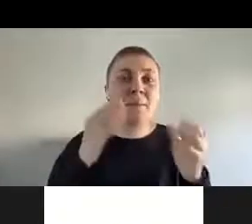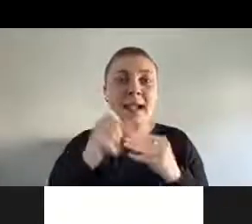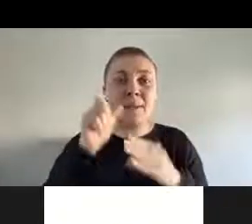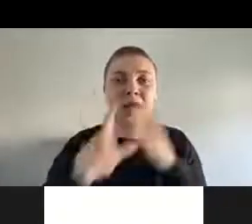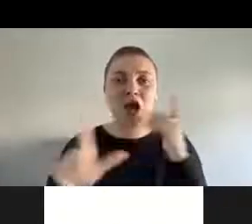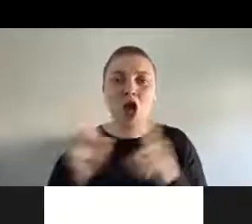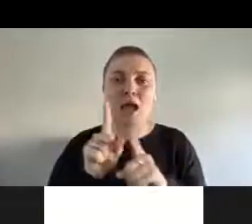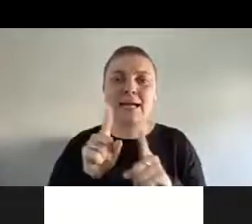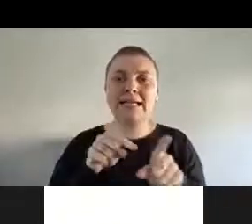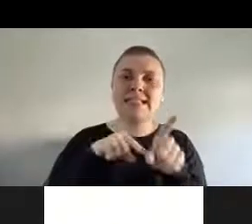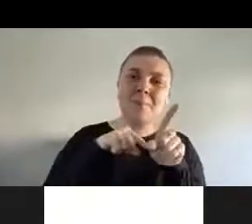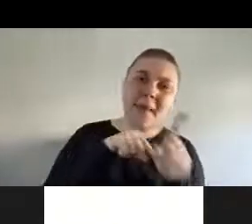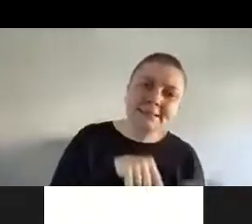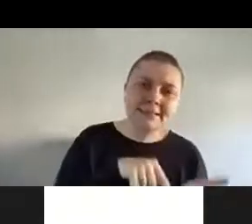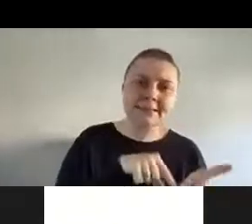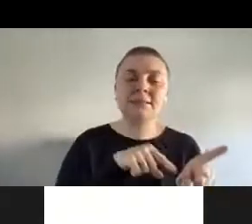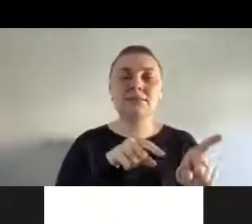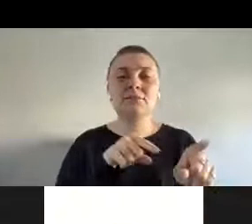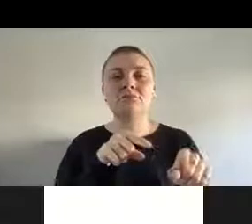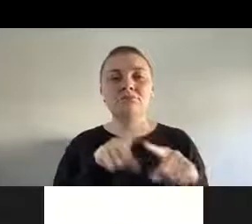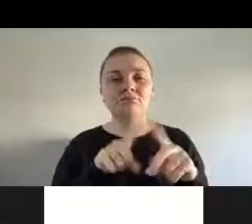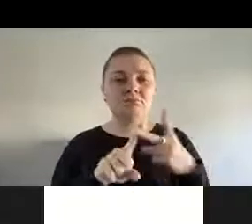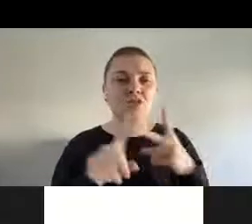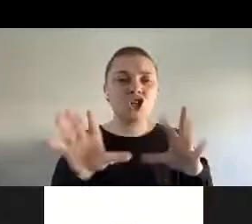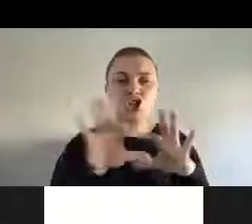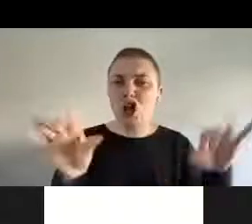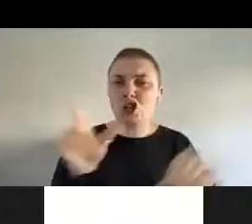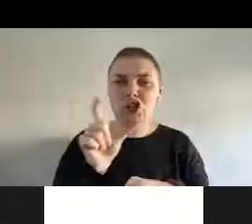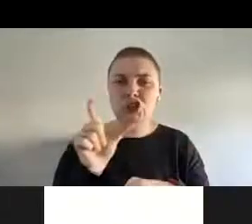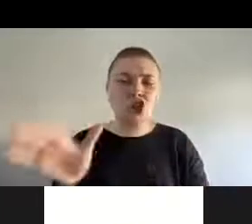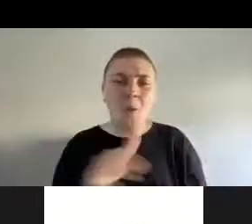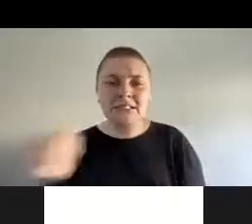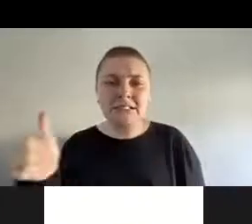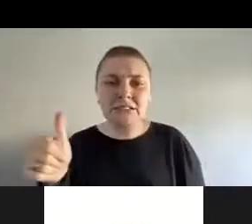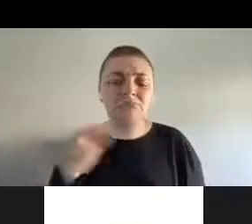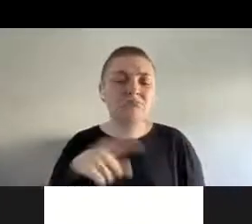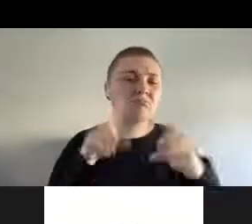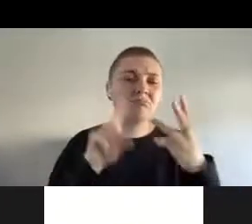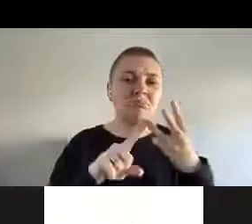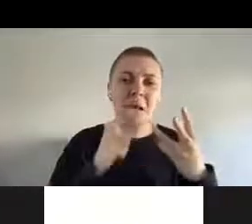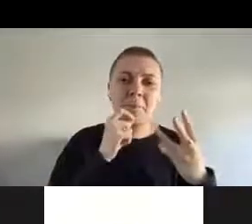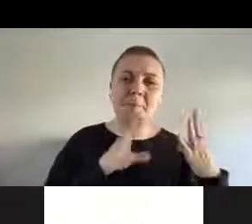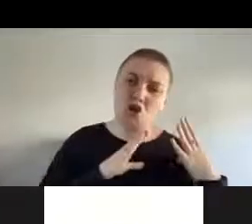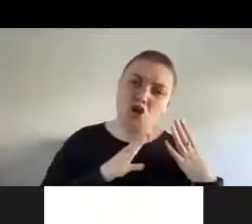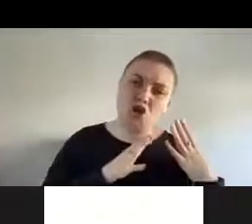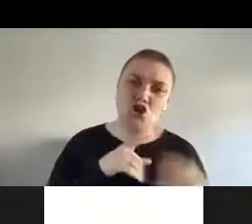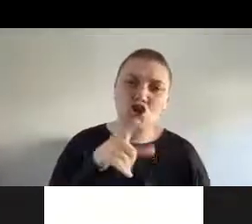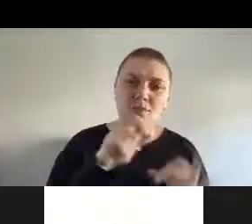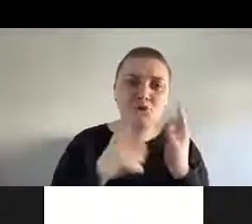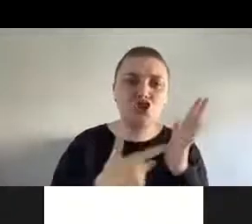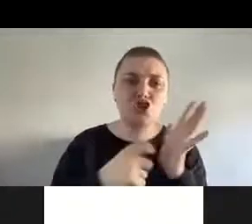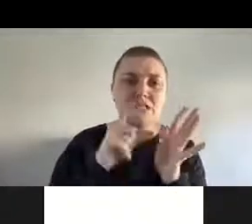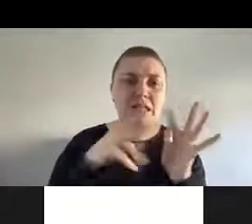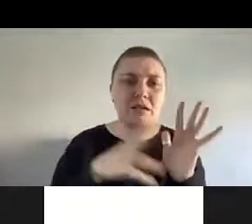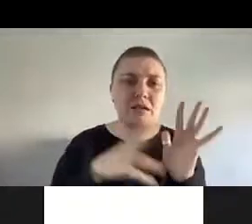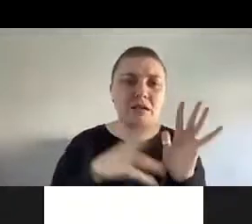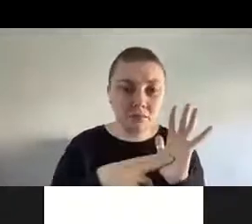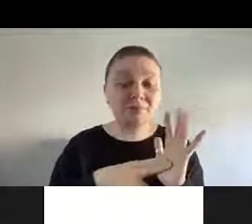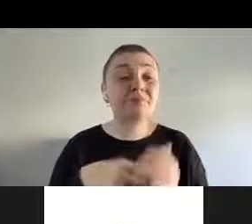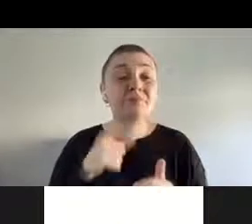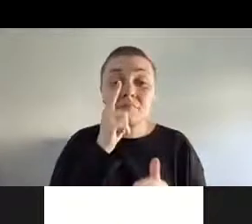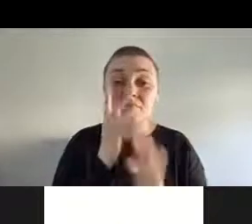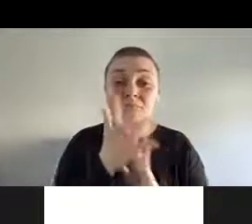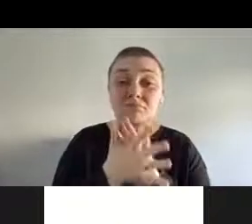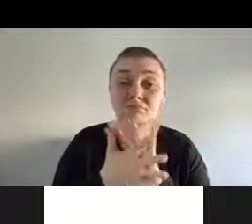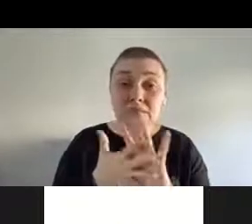very dependent, as maybe being not competent, and maybe being a burden. So this can mean